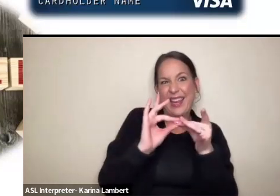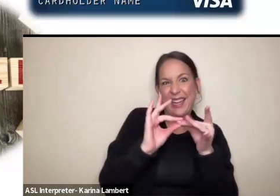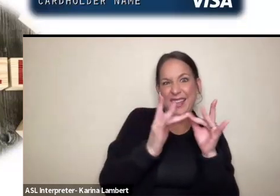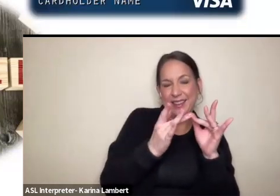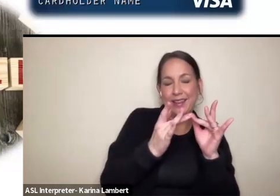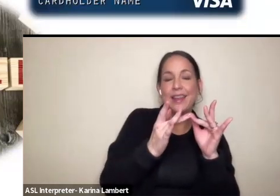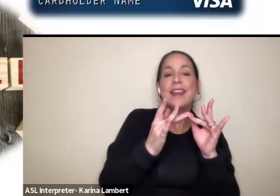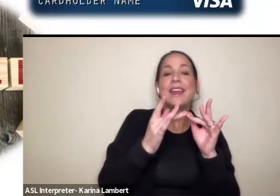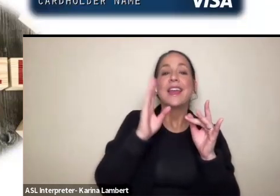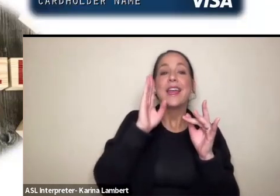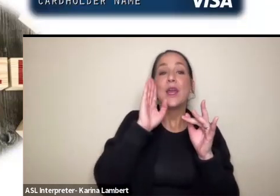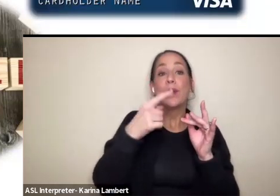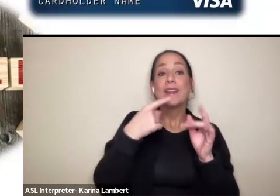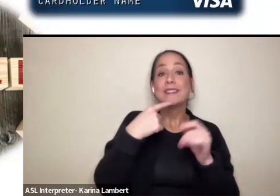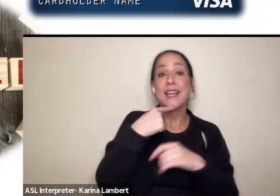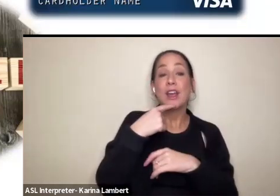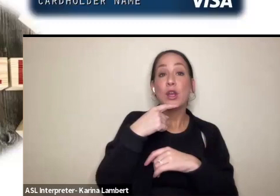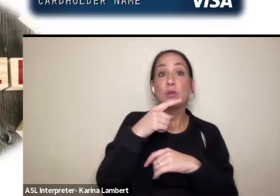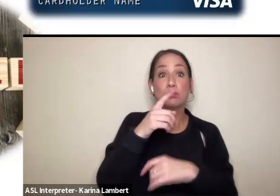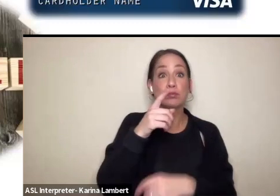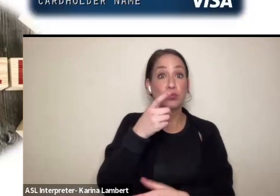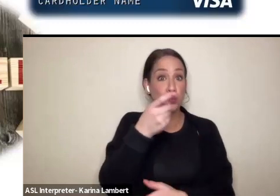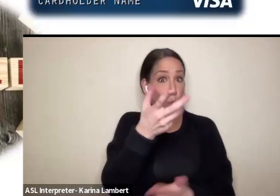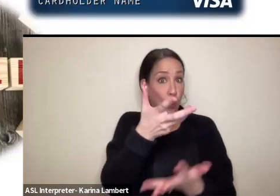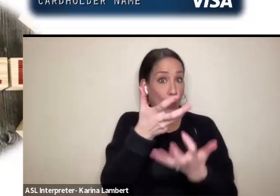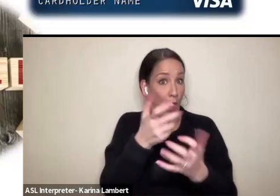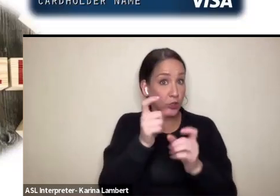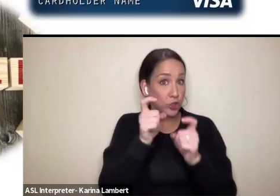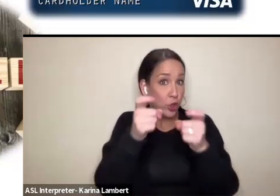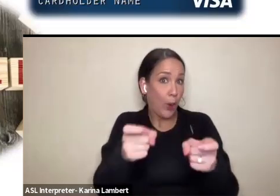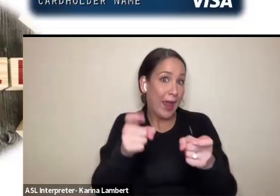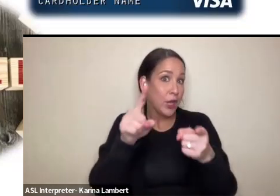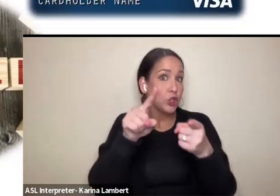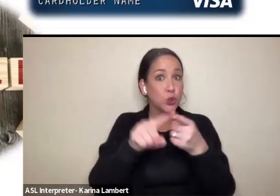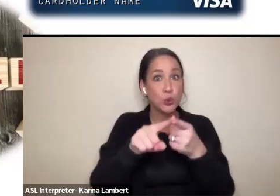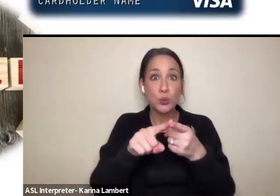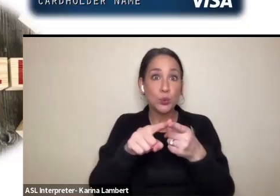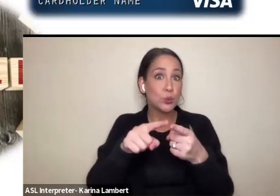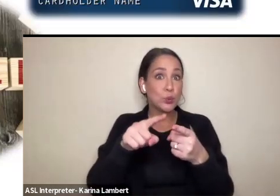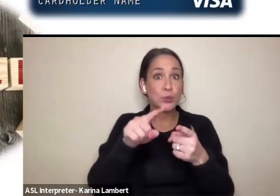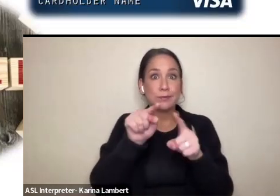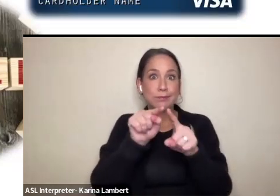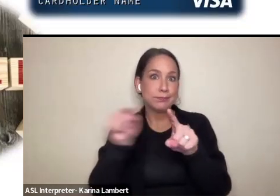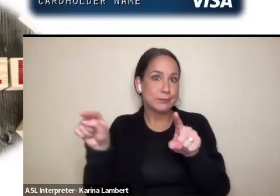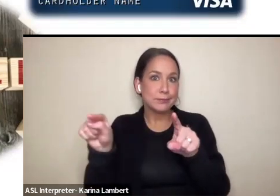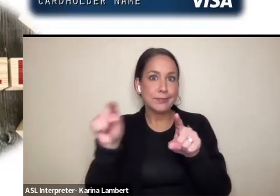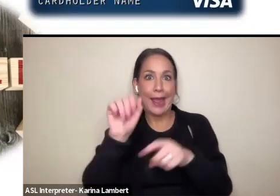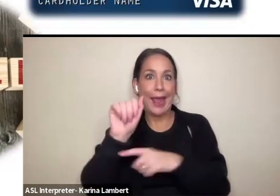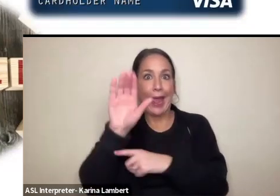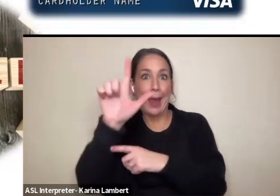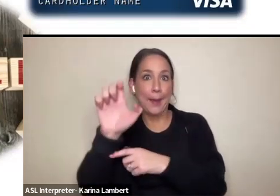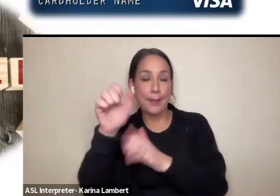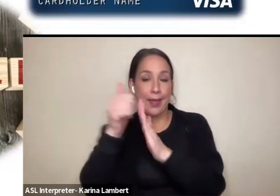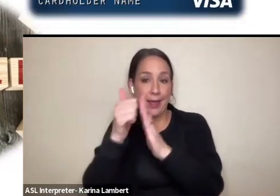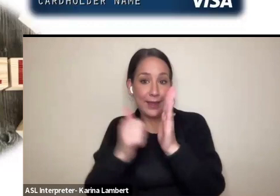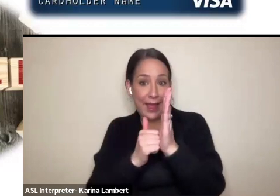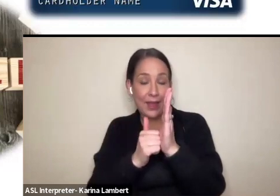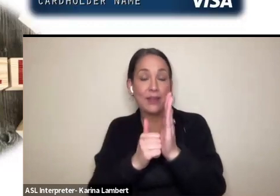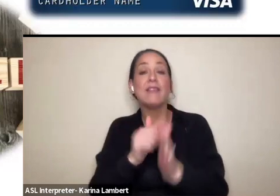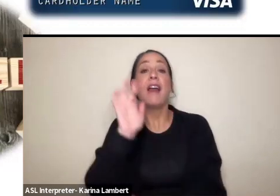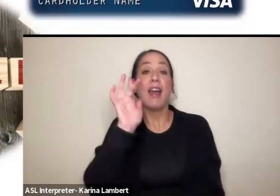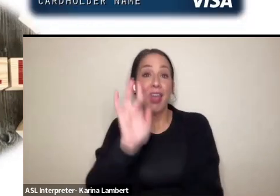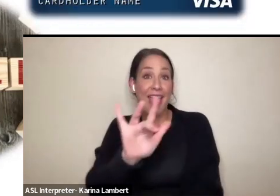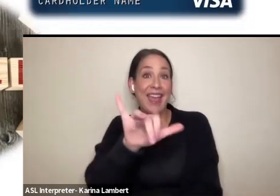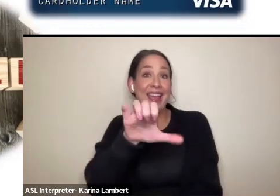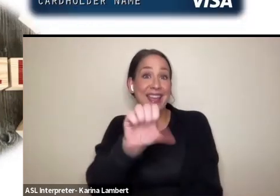to Yolanda's Able account? And I could say yes. I put the amount in and where I'm sending it from. I press send, and the money